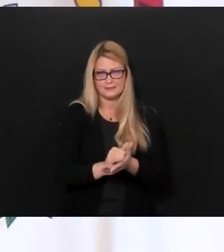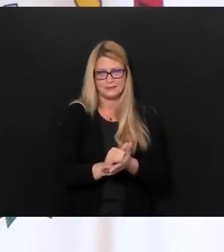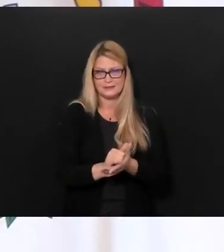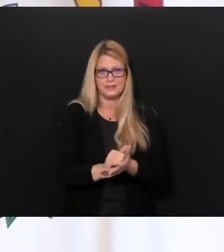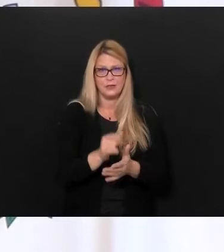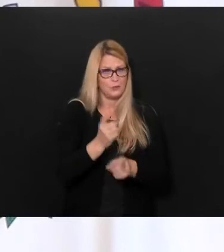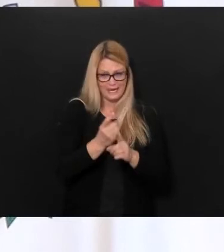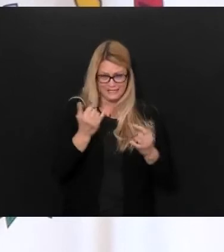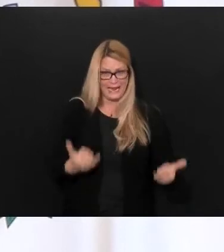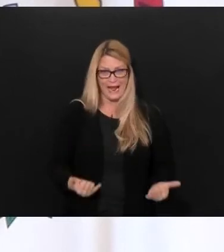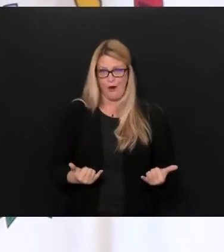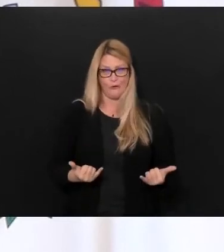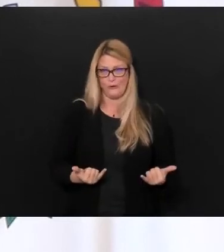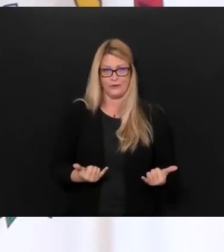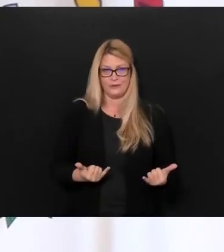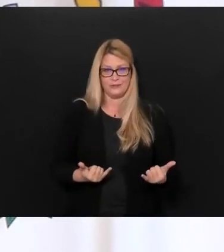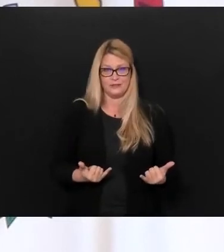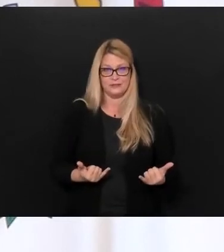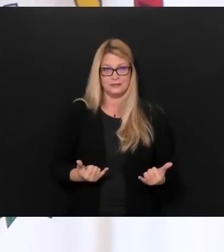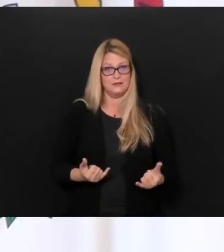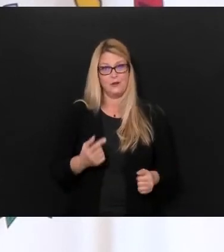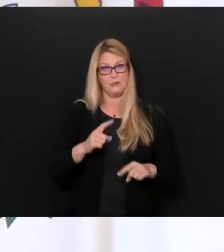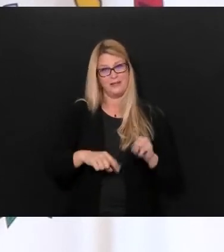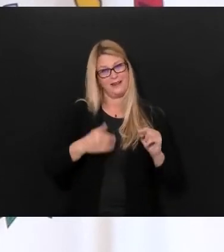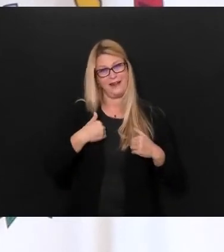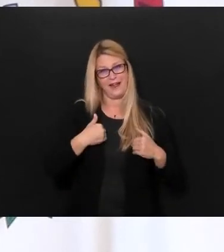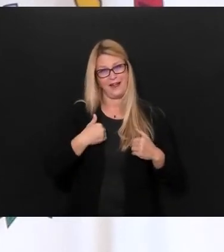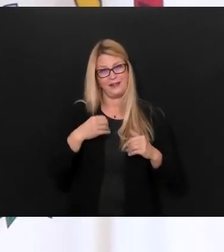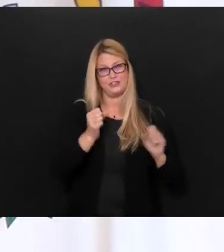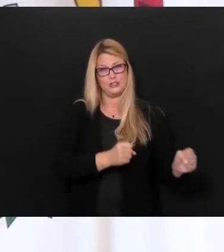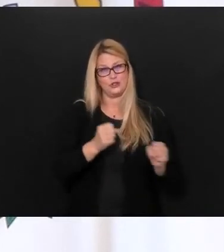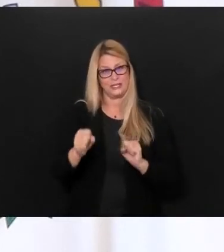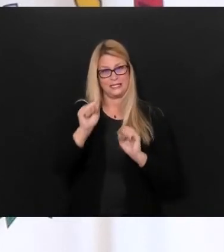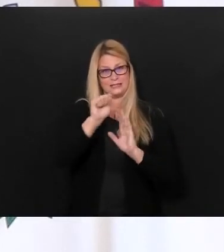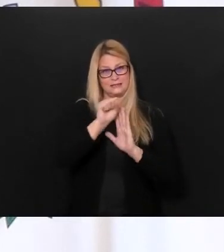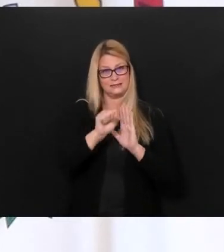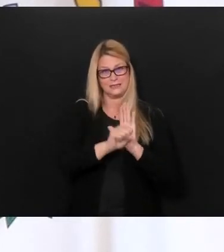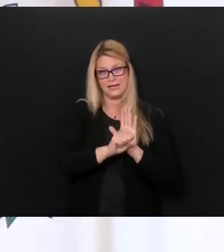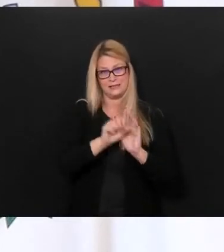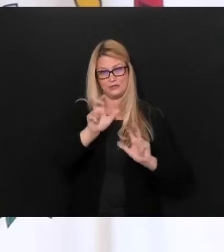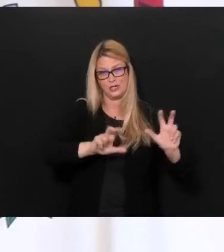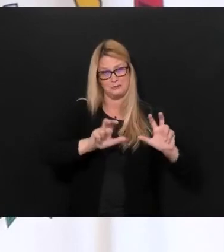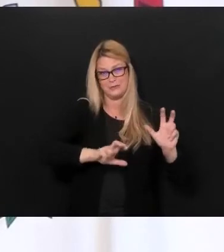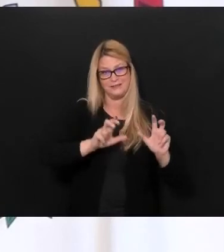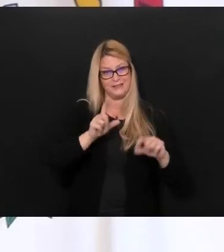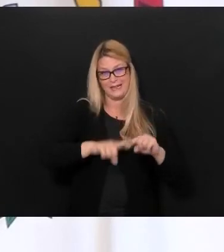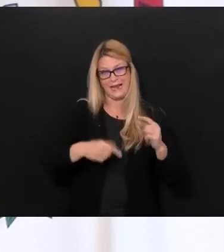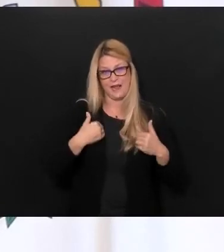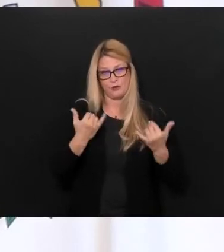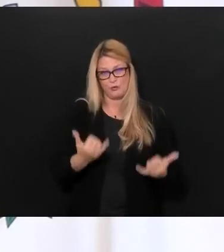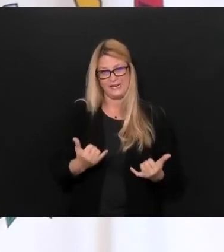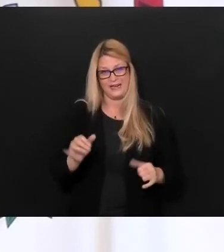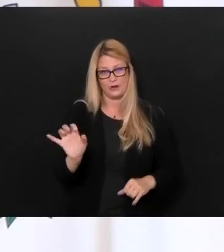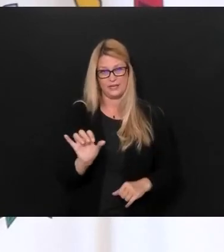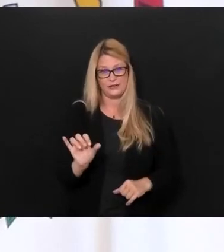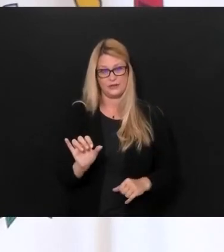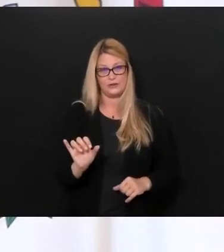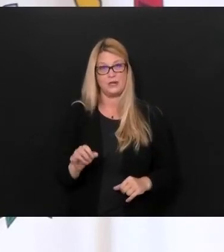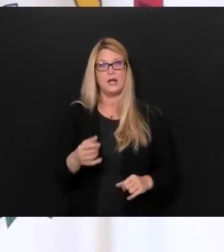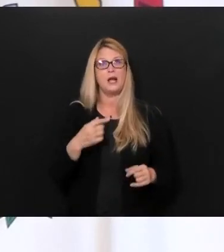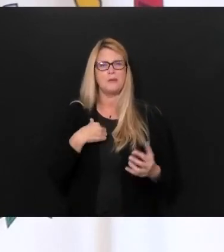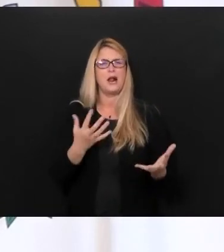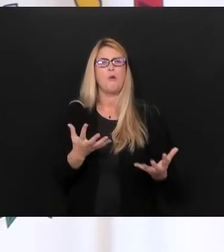now. And we can't do this right now either. I hate it, but we will try with all in us to do it and do